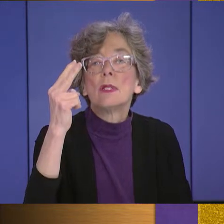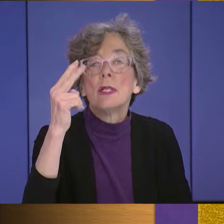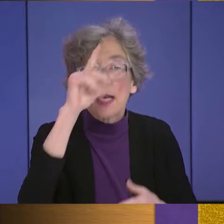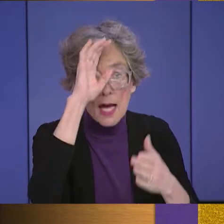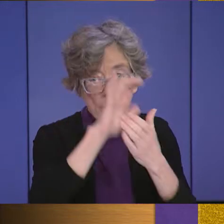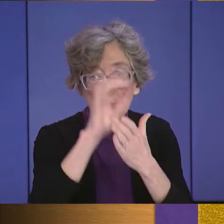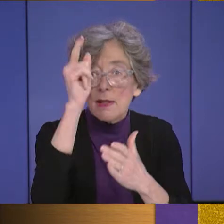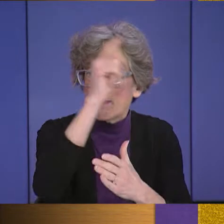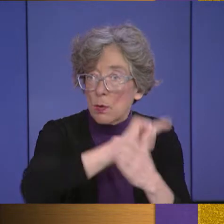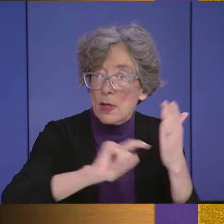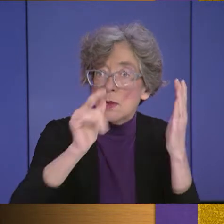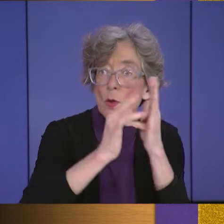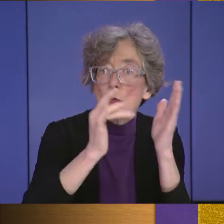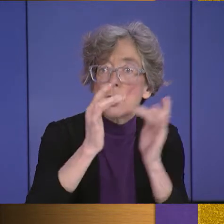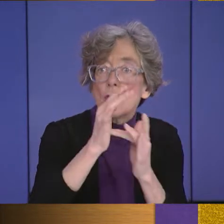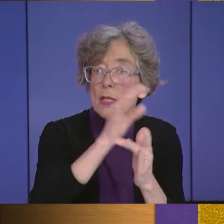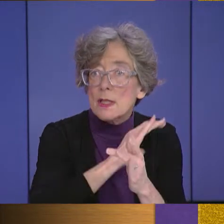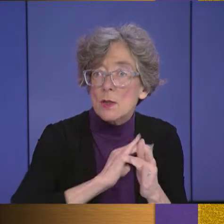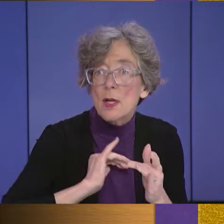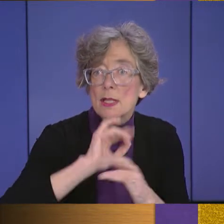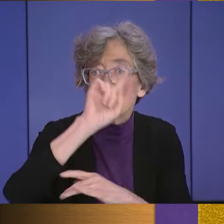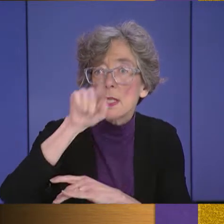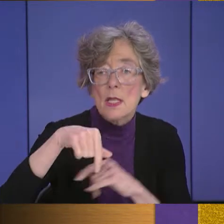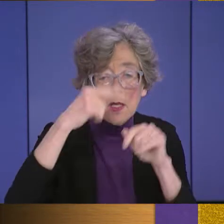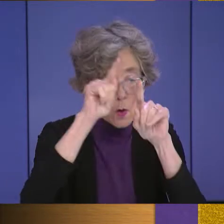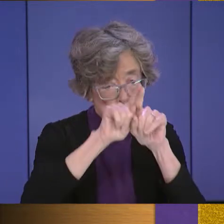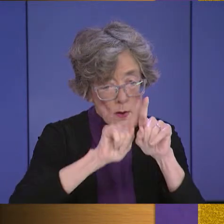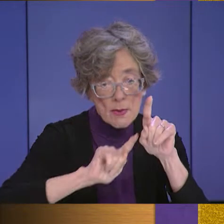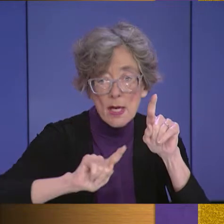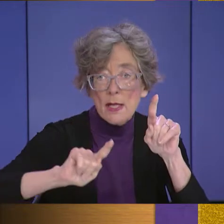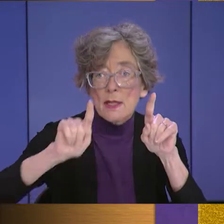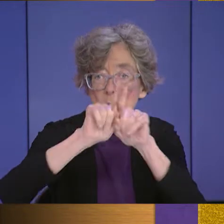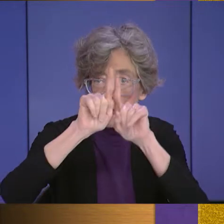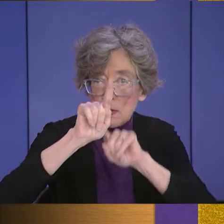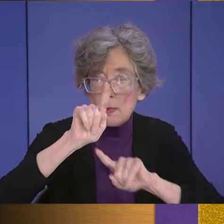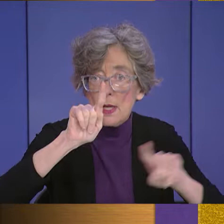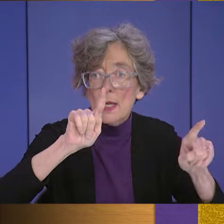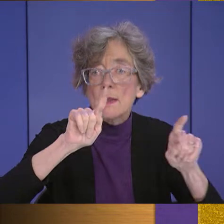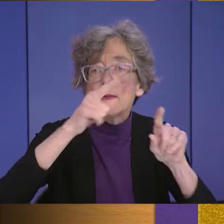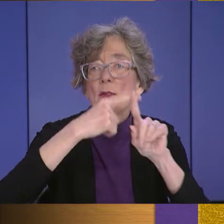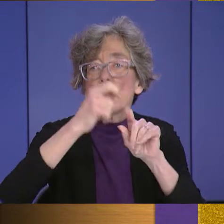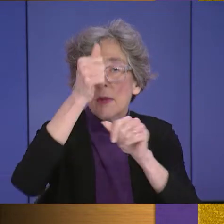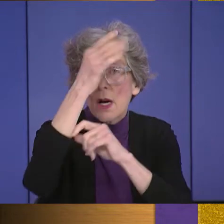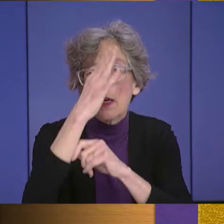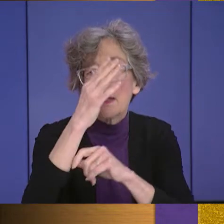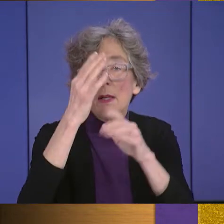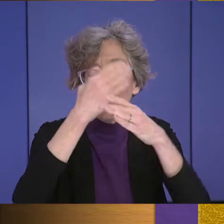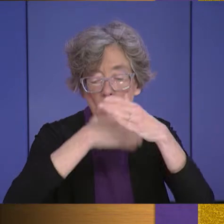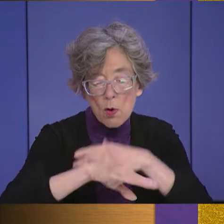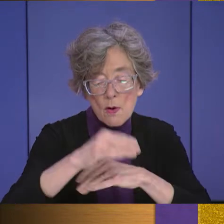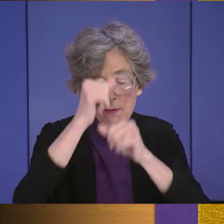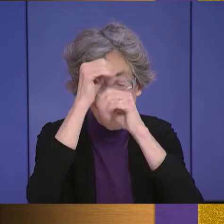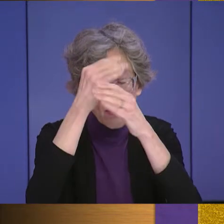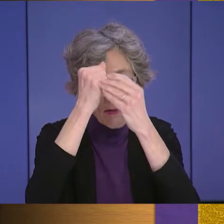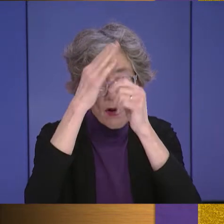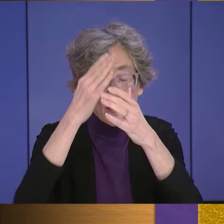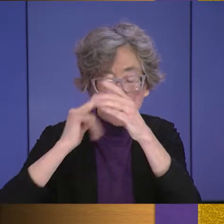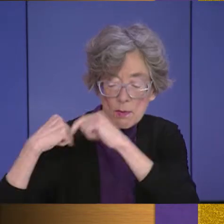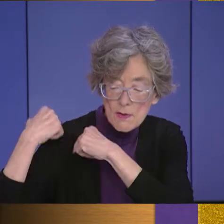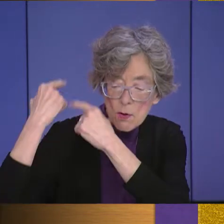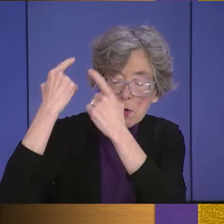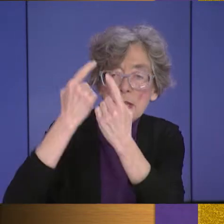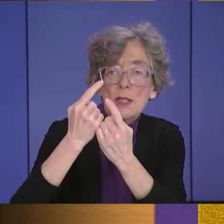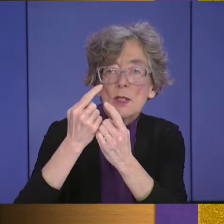invisible. I believe in one Lord Jesus Christ, the only begotten Son of God, born of the Father before all